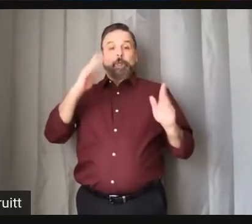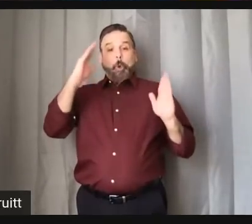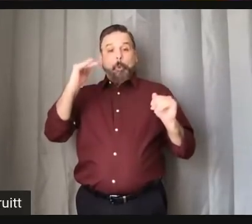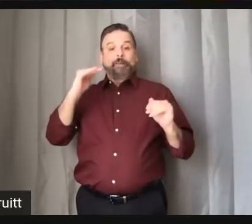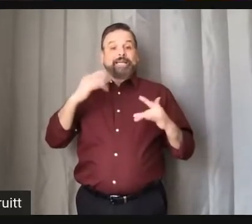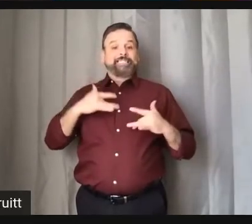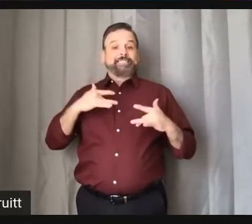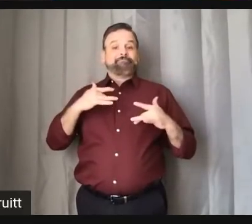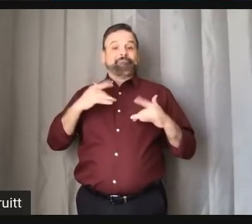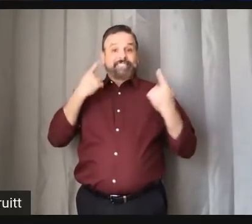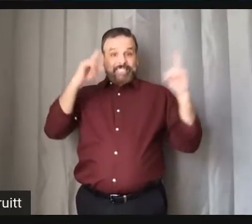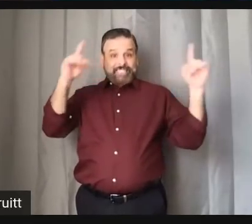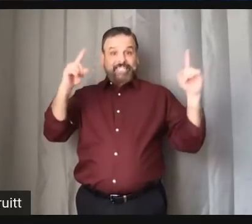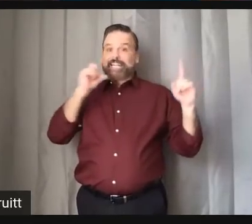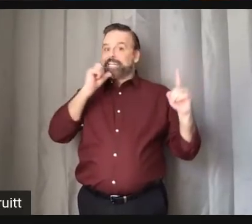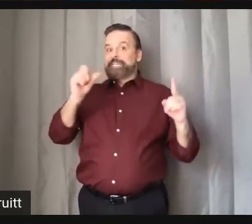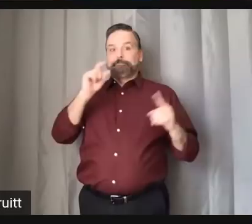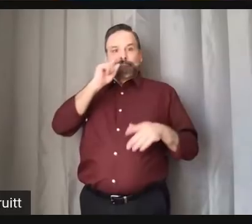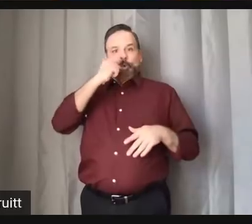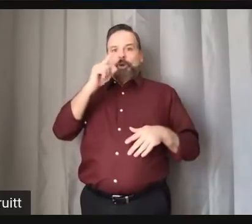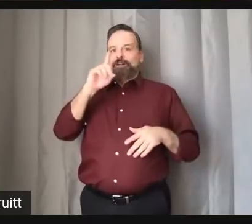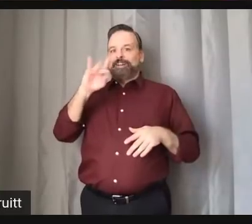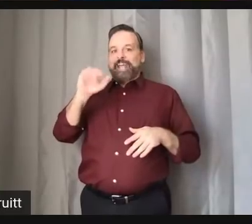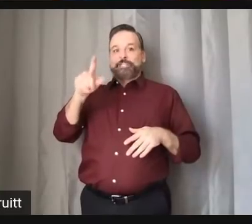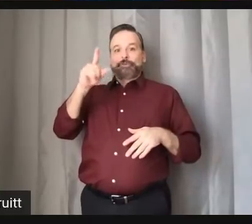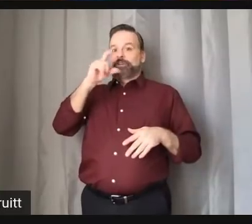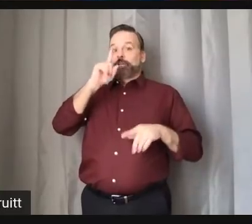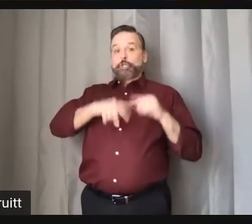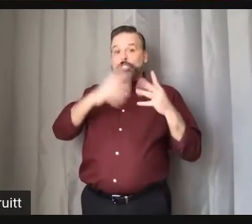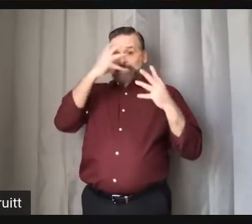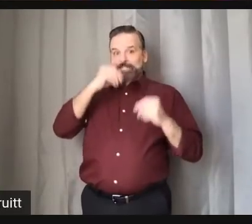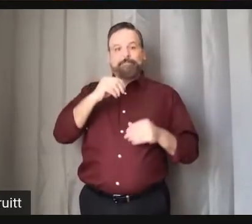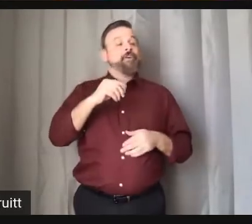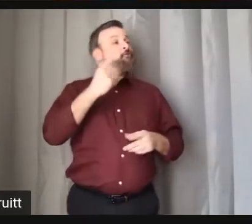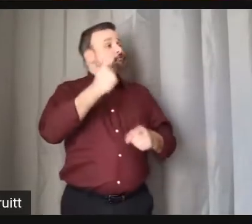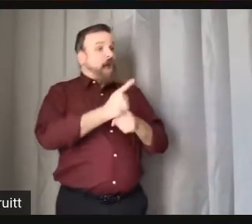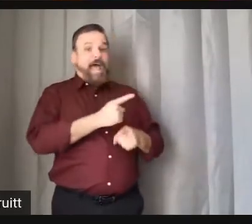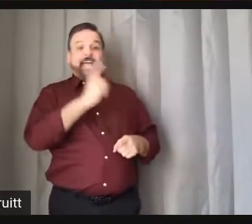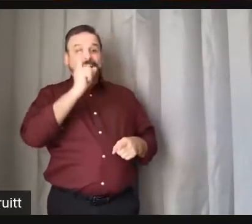I didn't bore Daniel, at least. Not at all. You gave me insomnia.